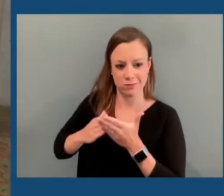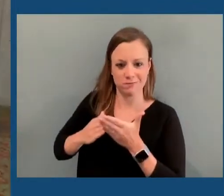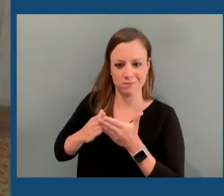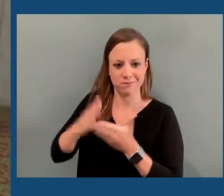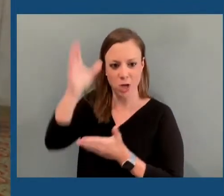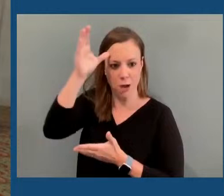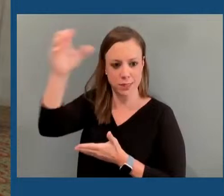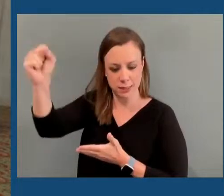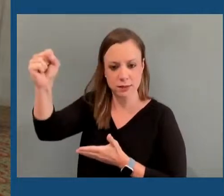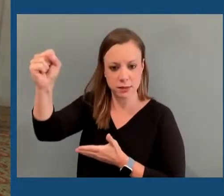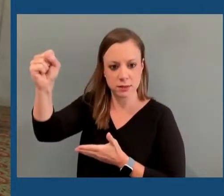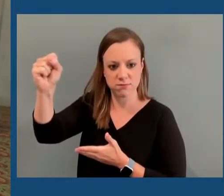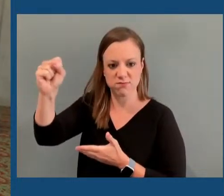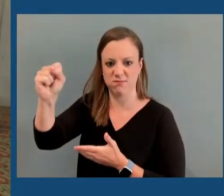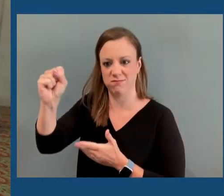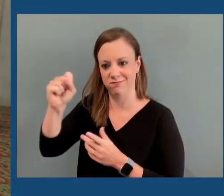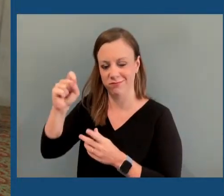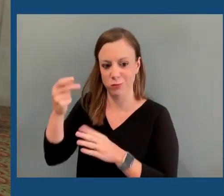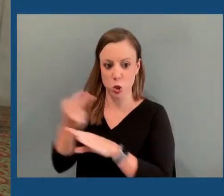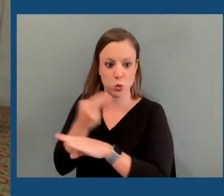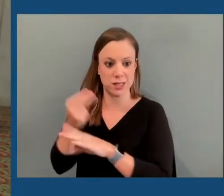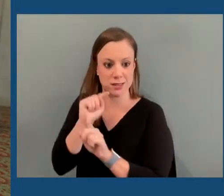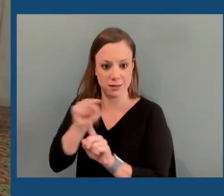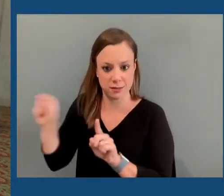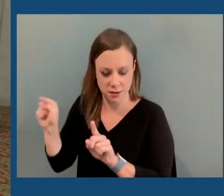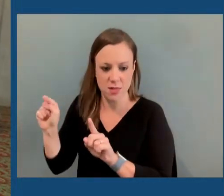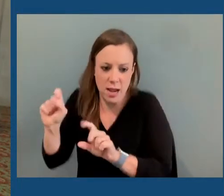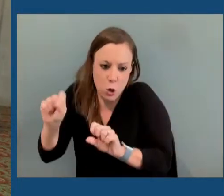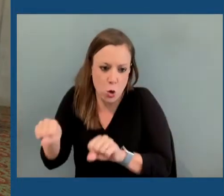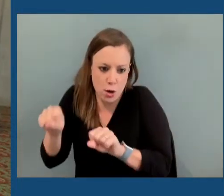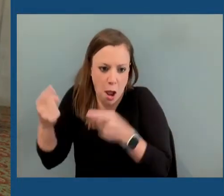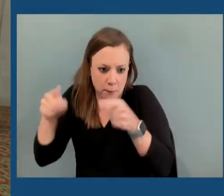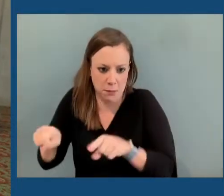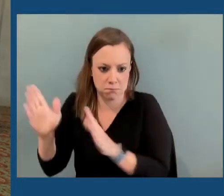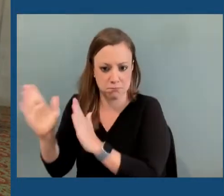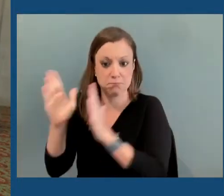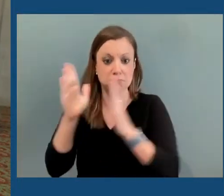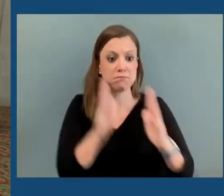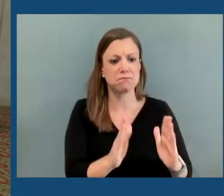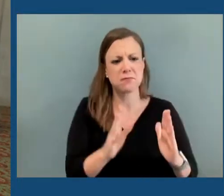Good afternoon, Governor. You were talking about the use of masks for